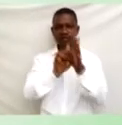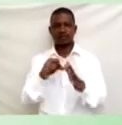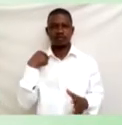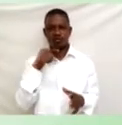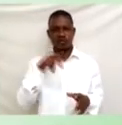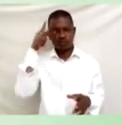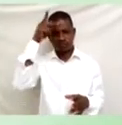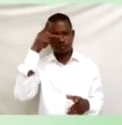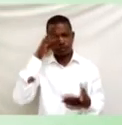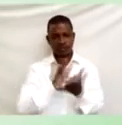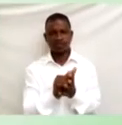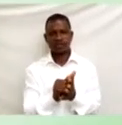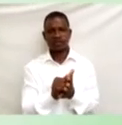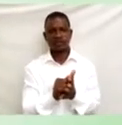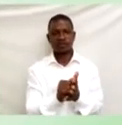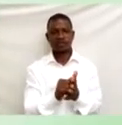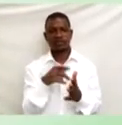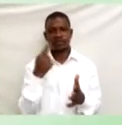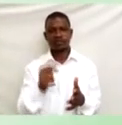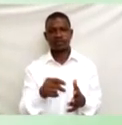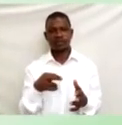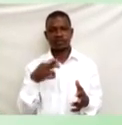supposition. Here,